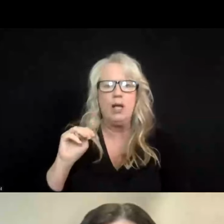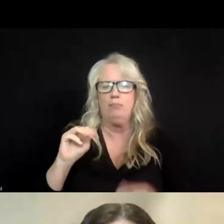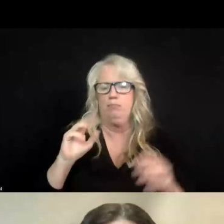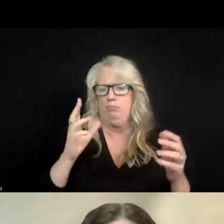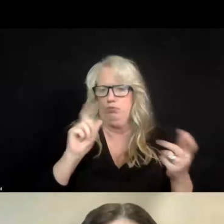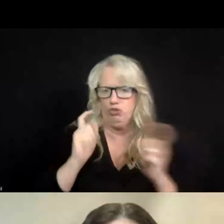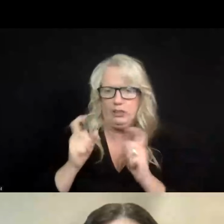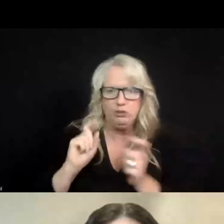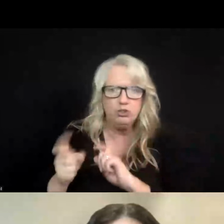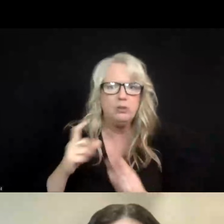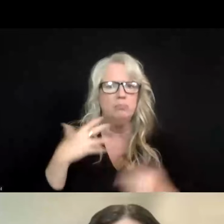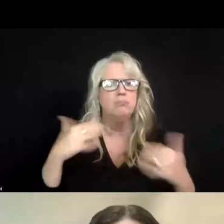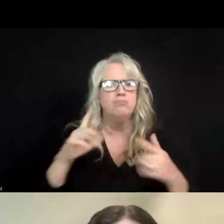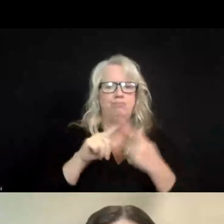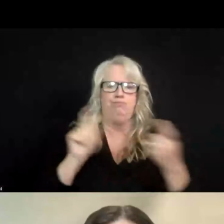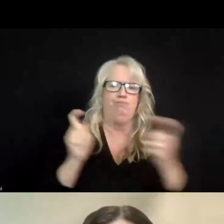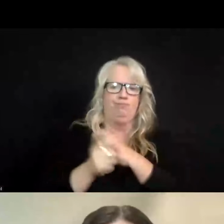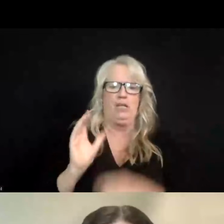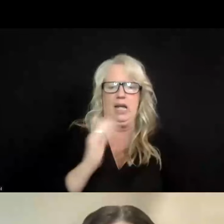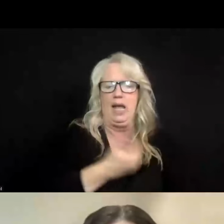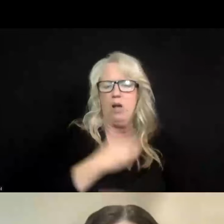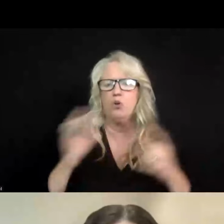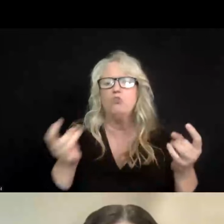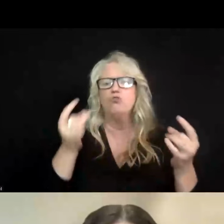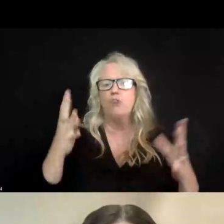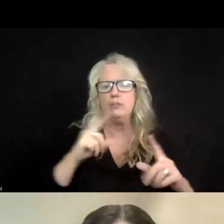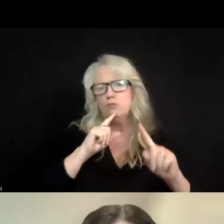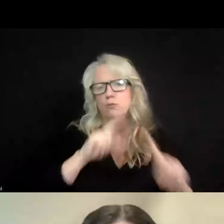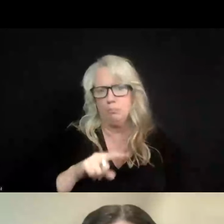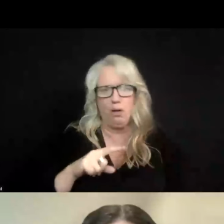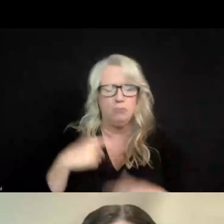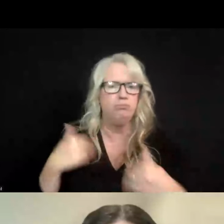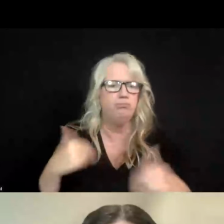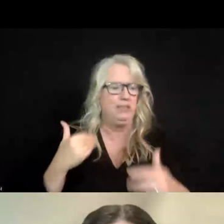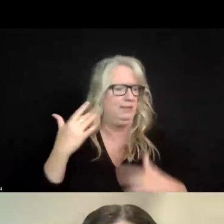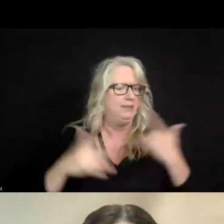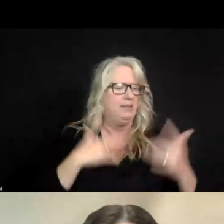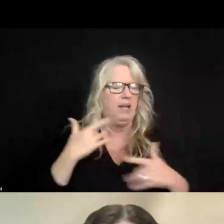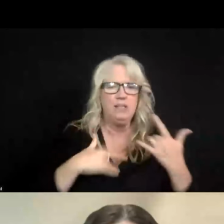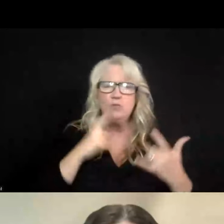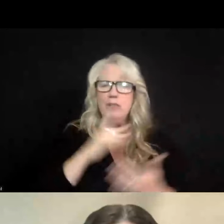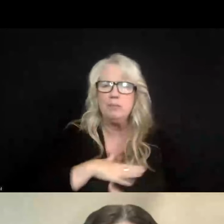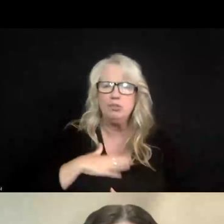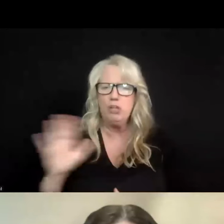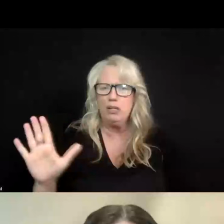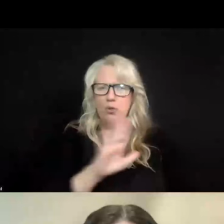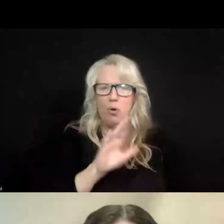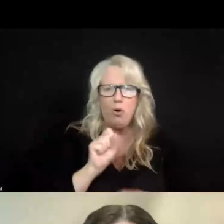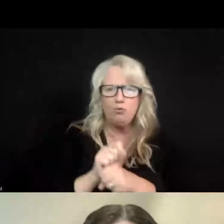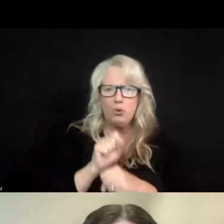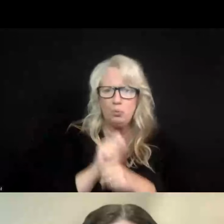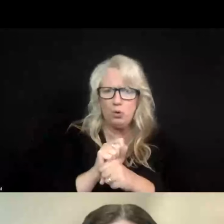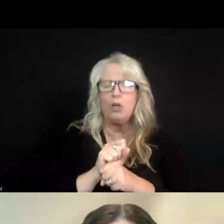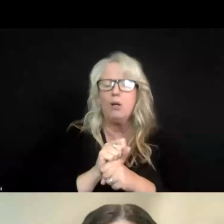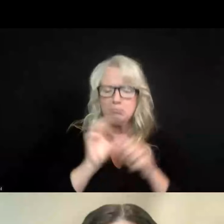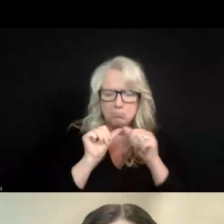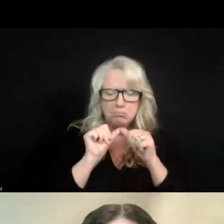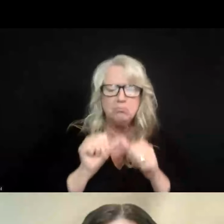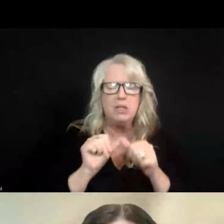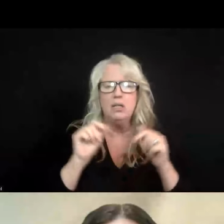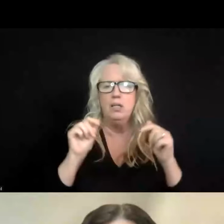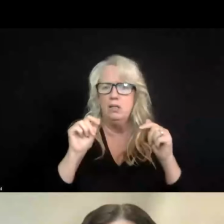able to help us reform our own crisis response system. So this is exciting, and I appreciate all the work of everybody that keeps joining this